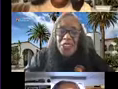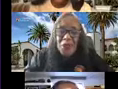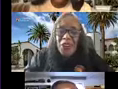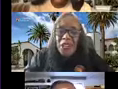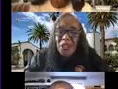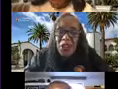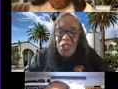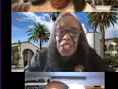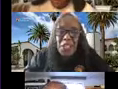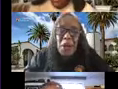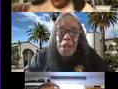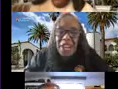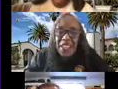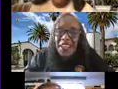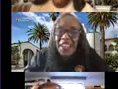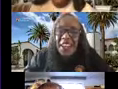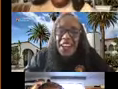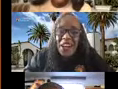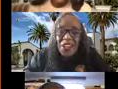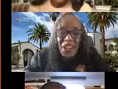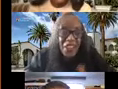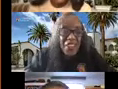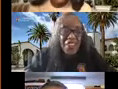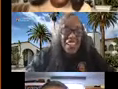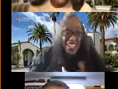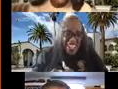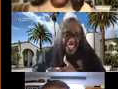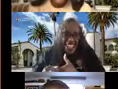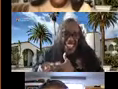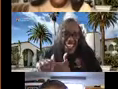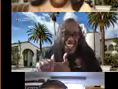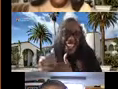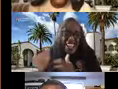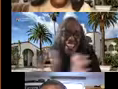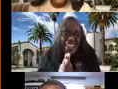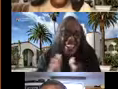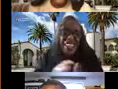Dr. Simo, I don't know if you can come back. I'm running out of questions.